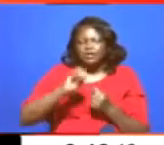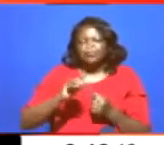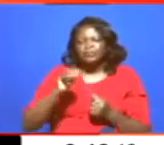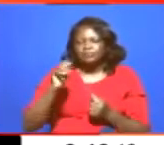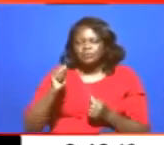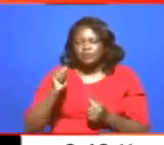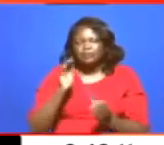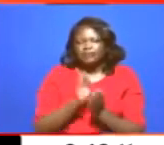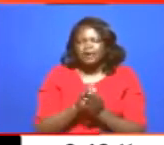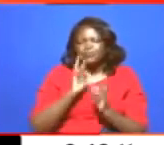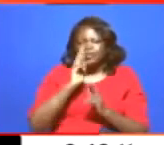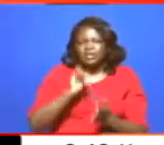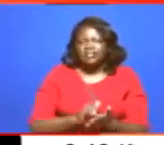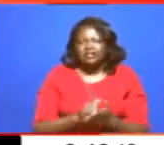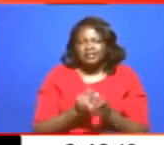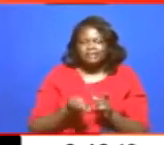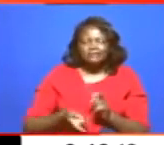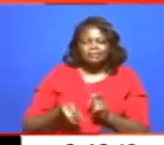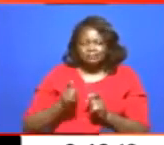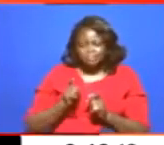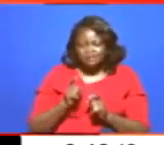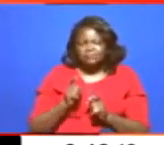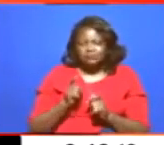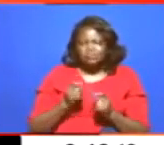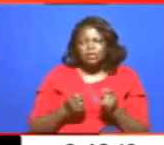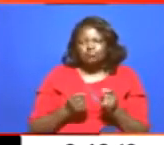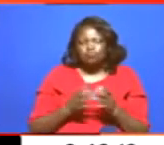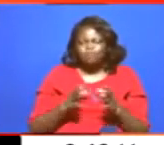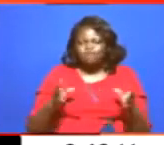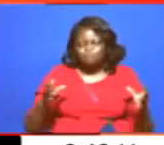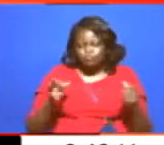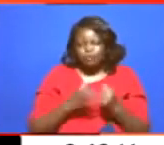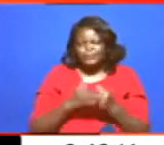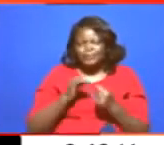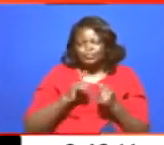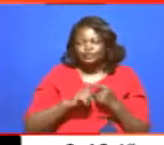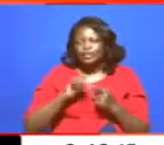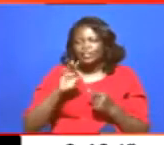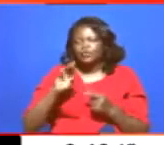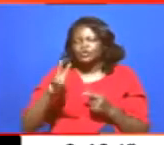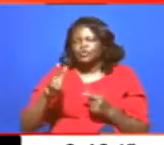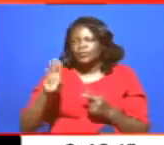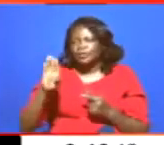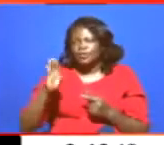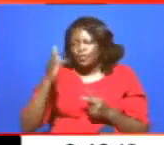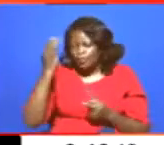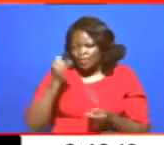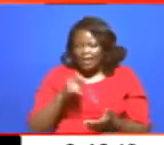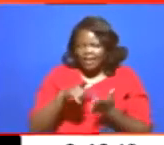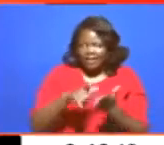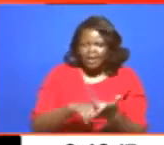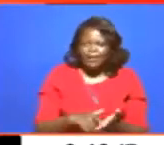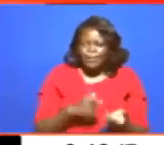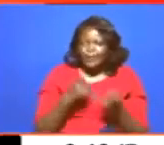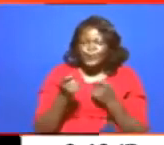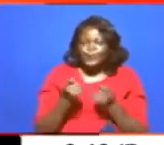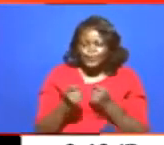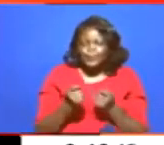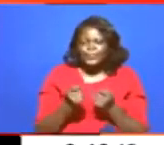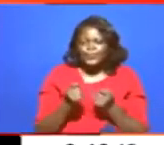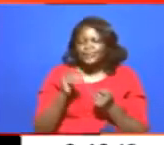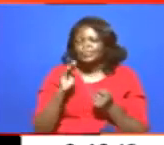that interest income grew by 8% to 32 billion shillings as a result of lending to small and medium